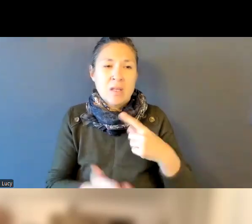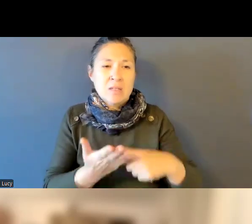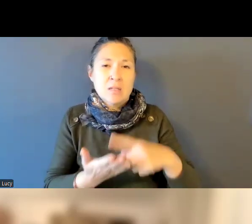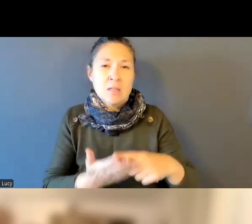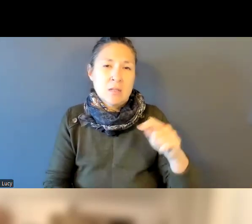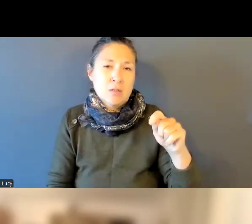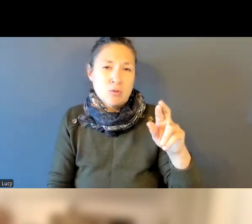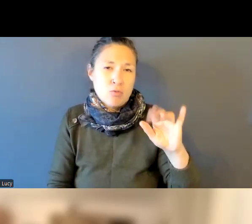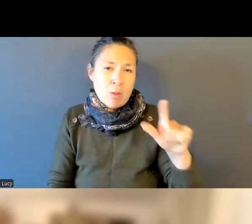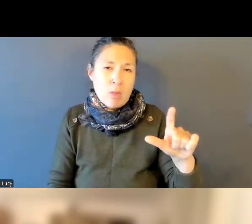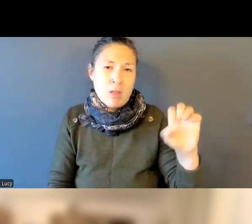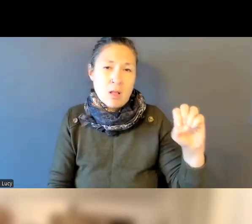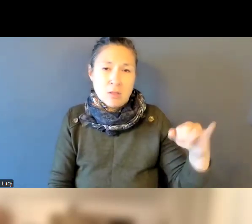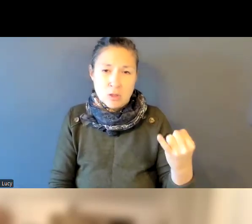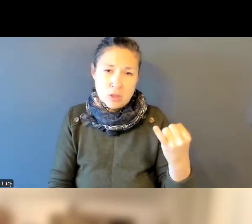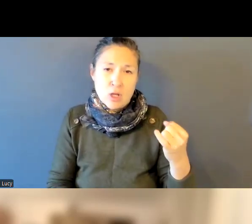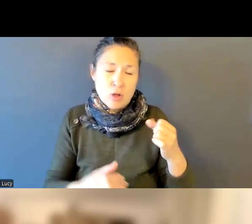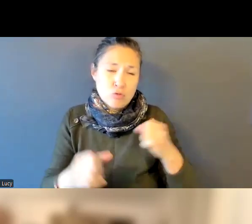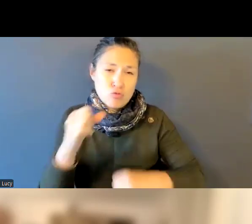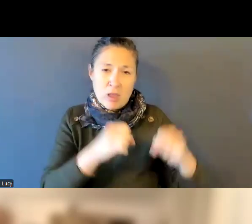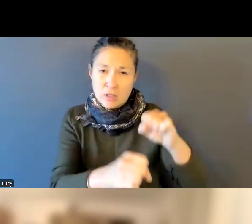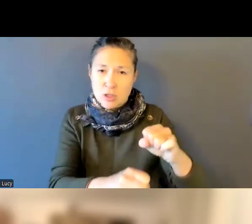environmental justice strategy conversation.